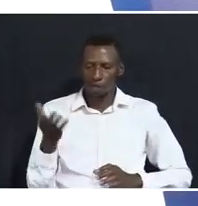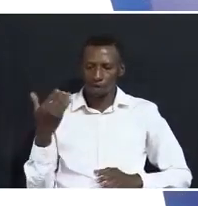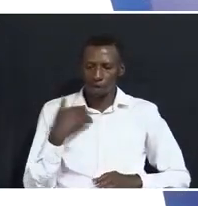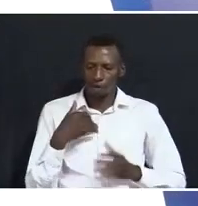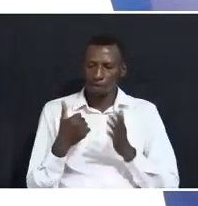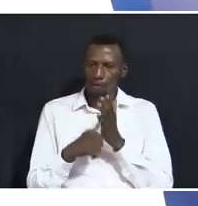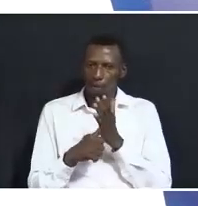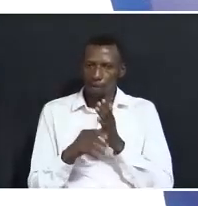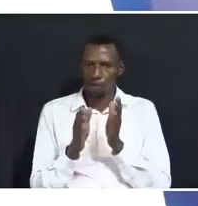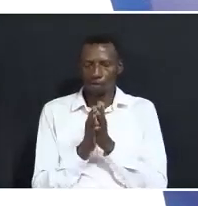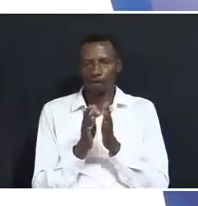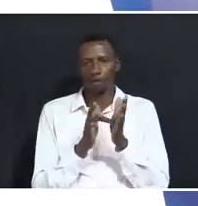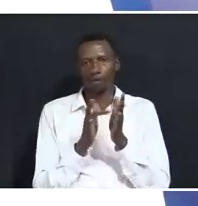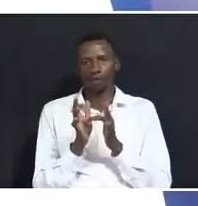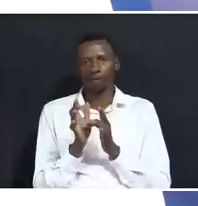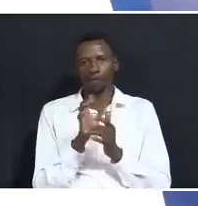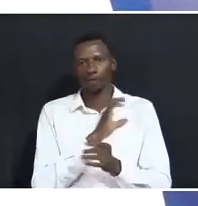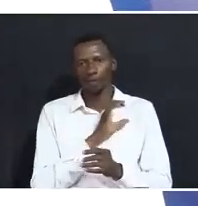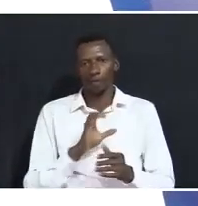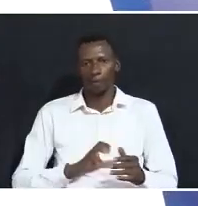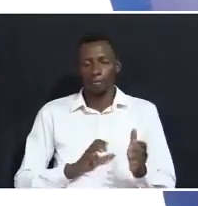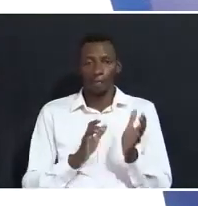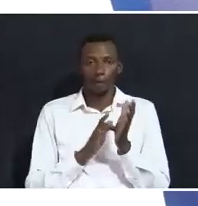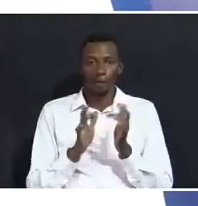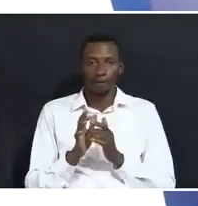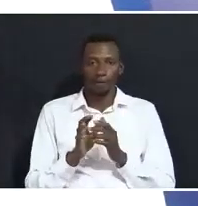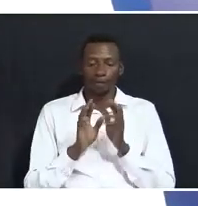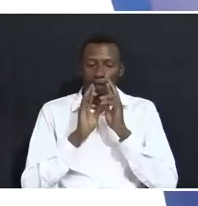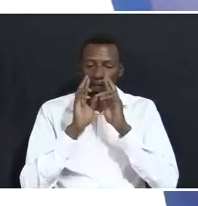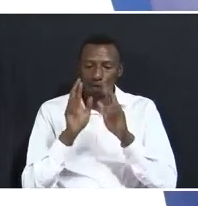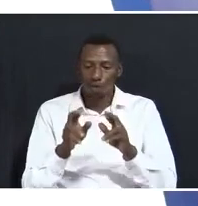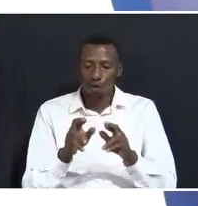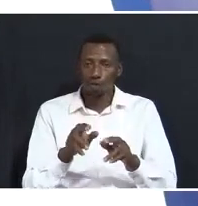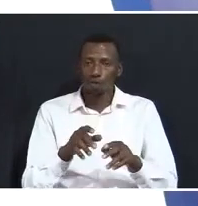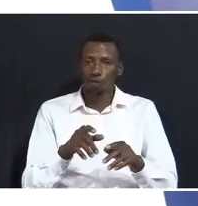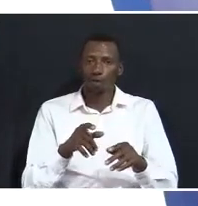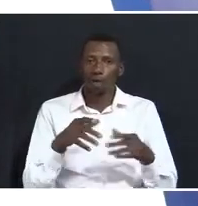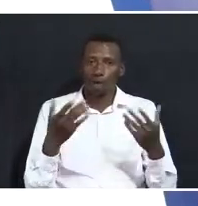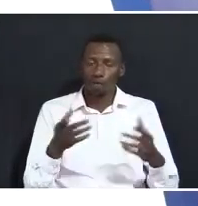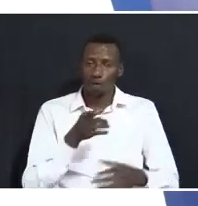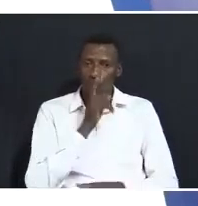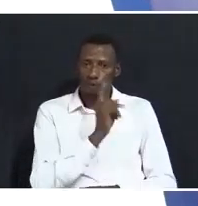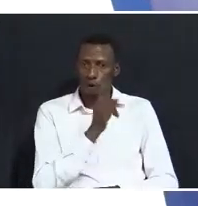Christ. And Jesus responds in a manner to rebuke him, to tell him,